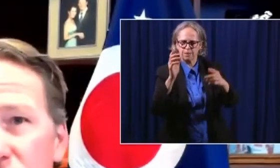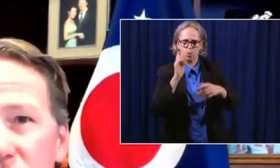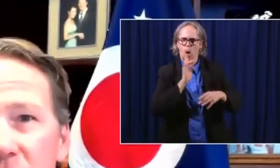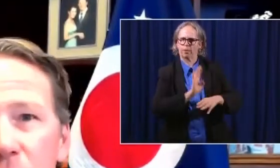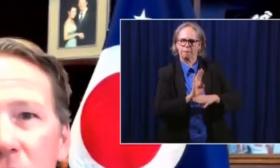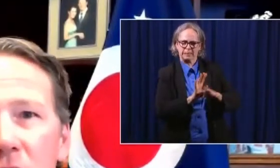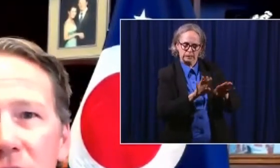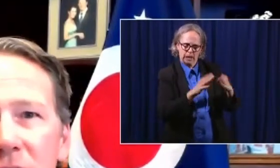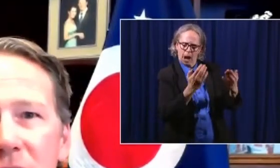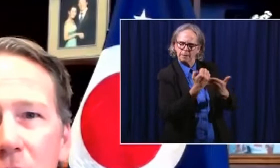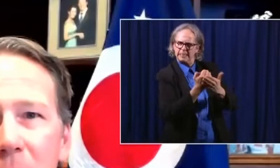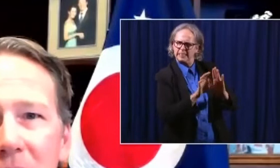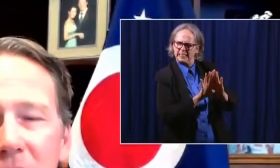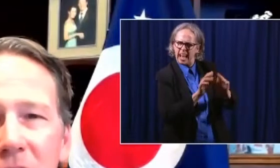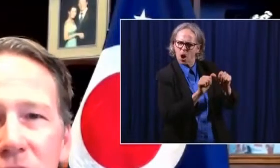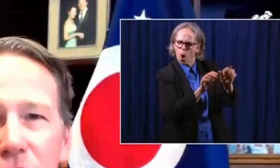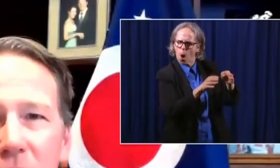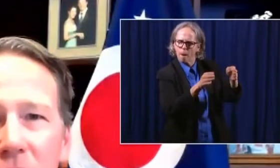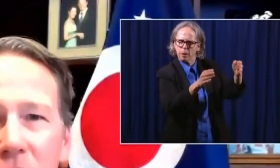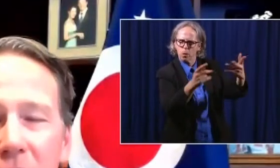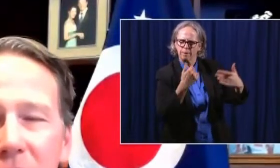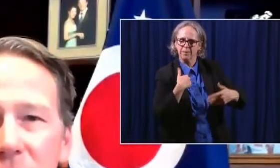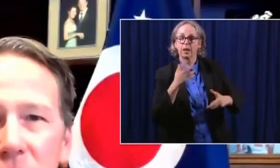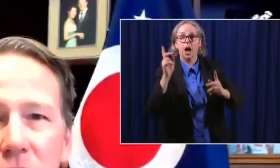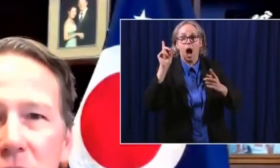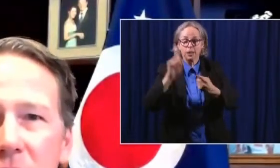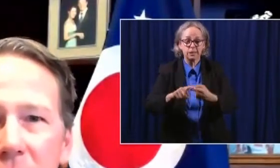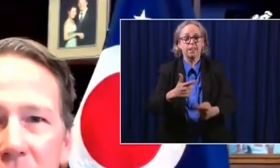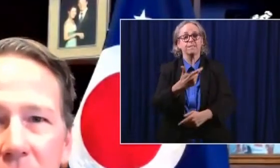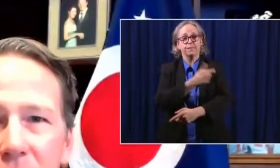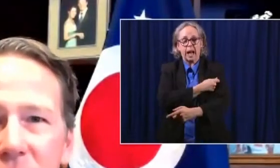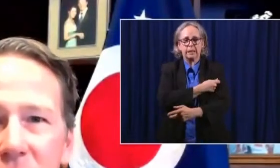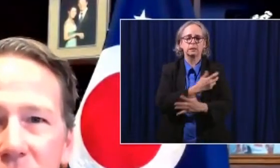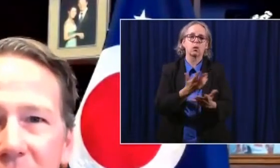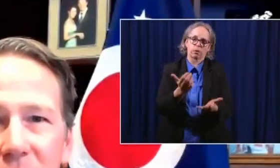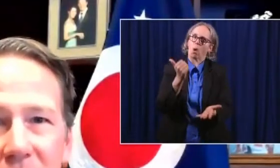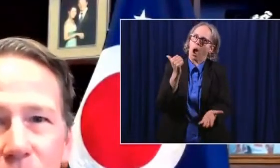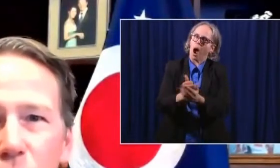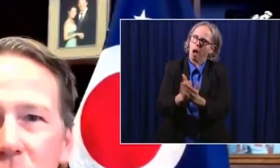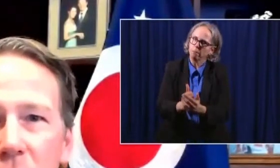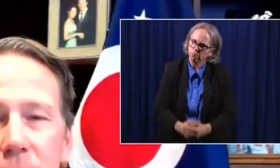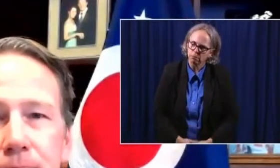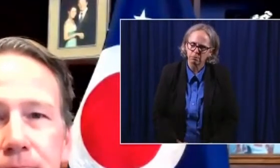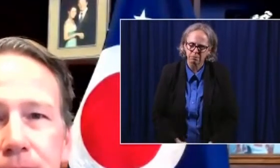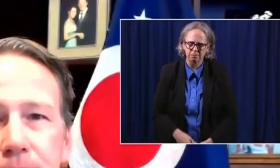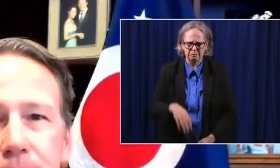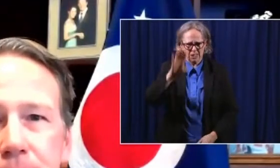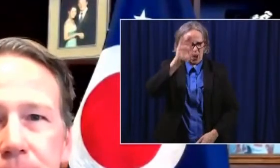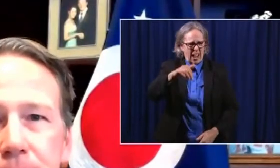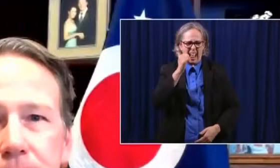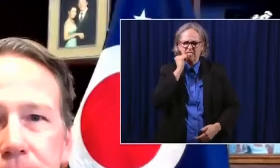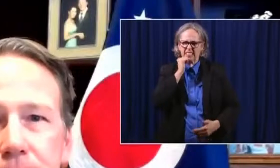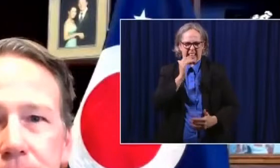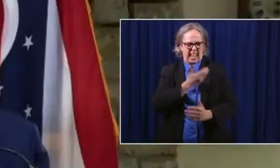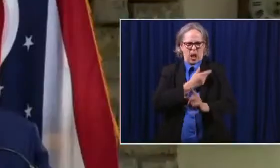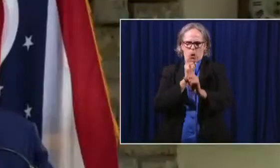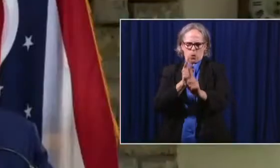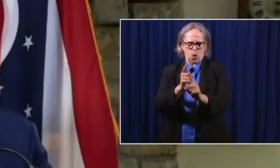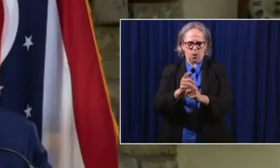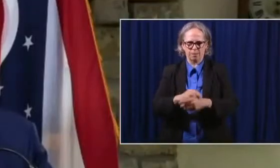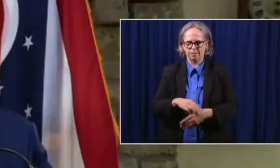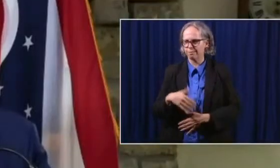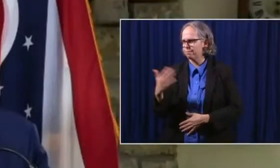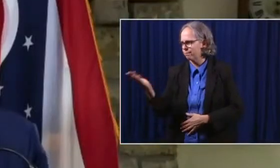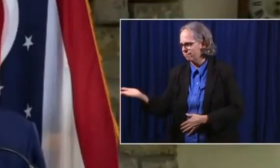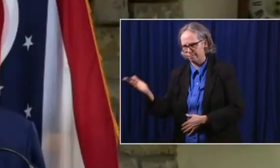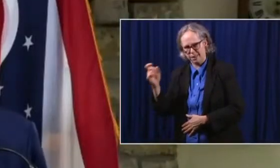therapeutic solutions come along that help make it less of a threat in our lives. And every single day, the team's working on it. Yeah, let me just add,